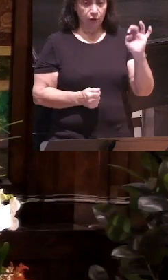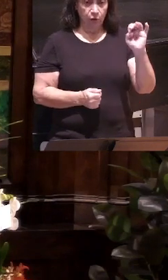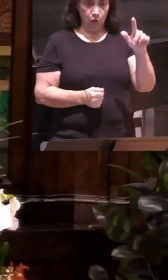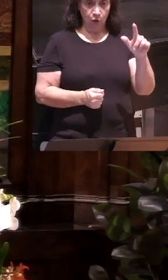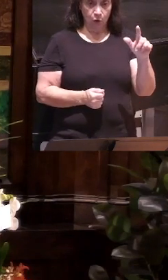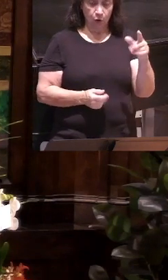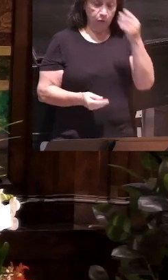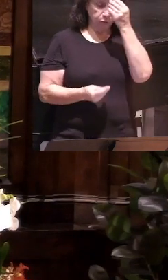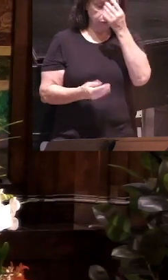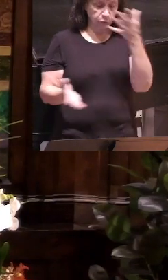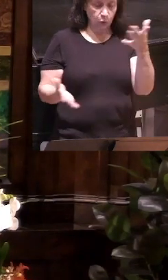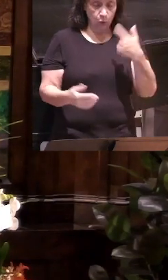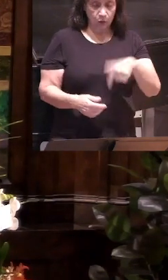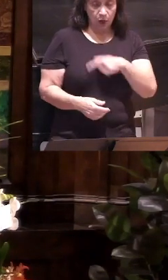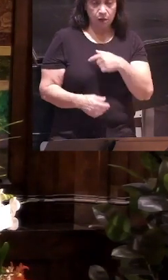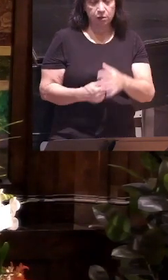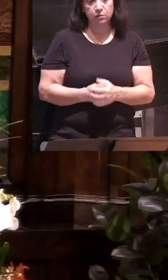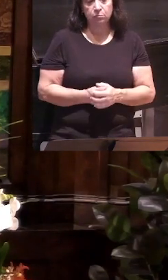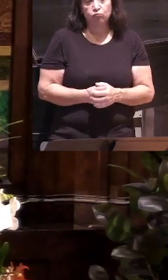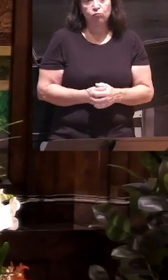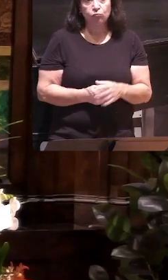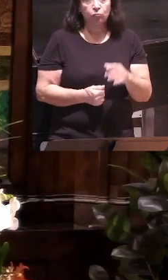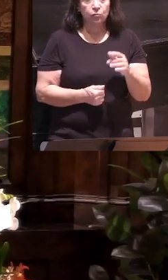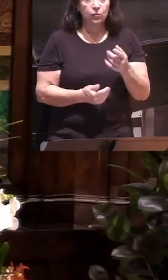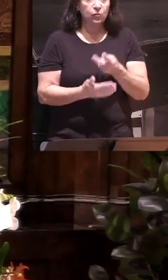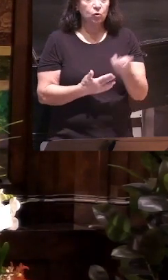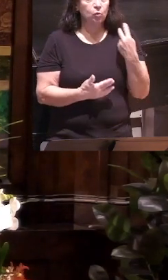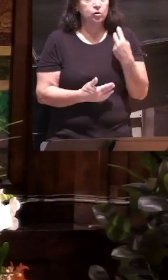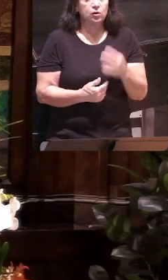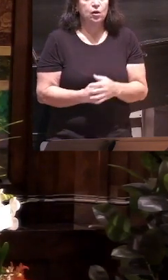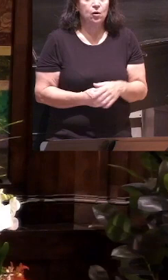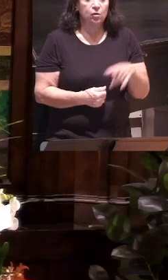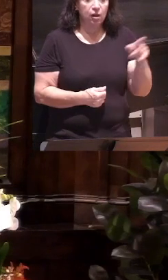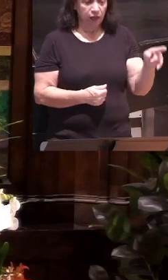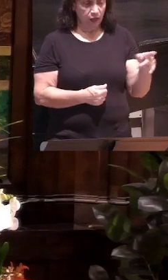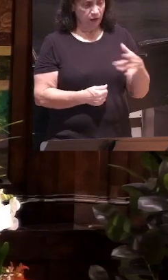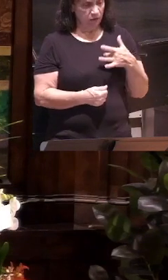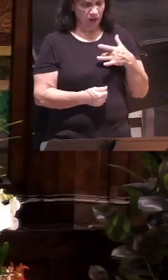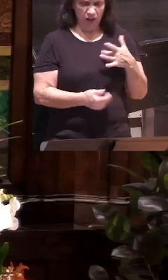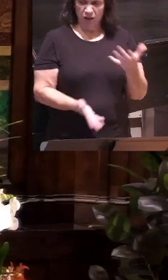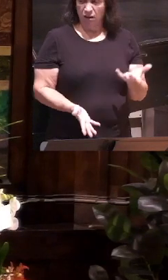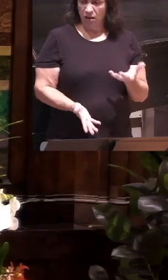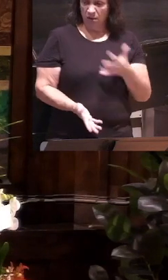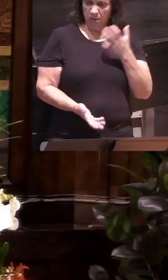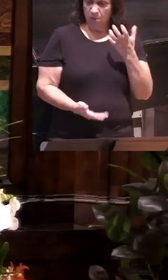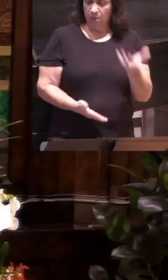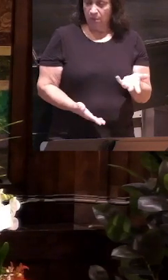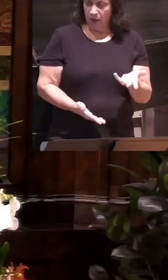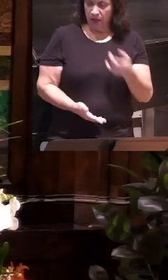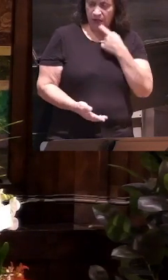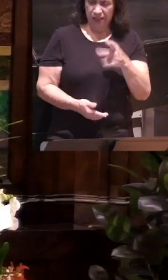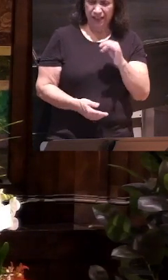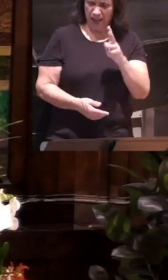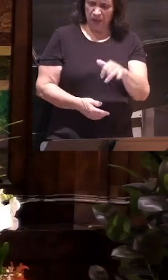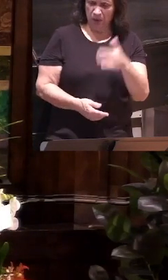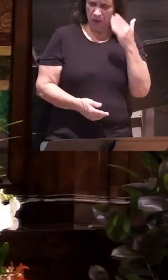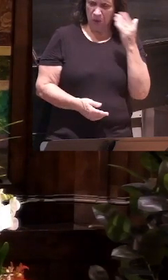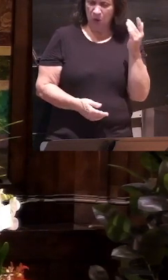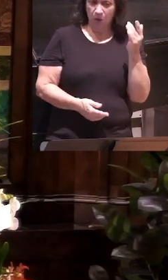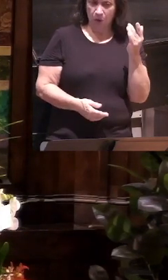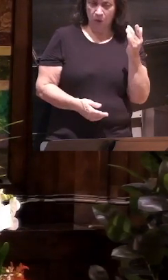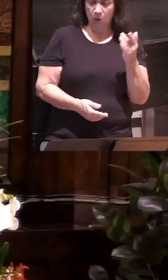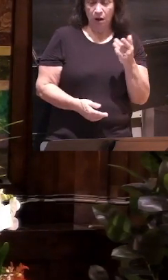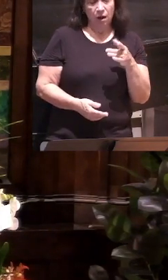Earl told us a couple of Sundays ago that he was indignant, and Ted said to Tammy, "You know there